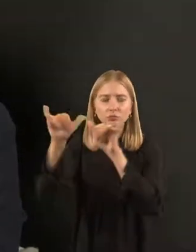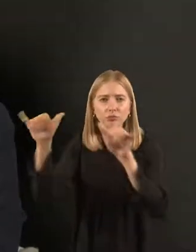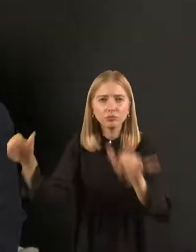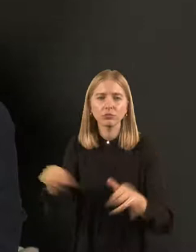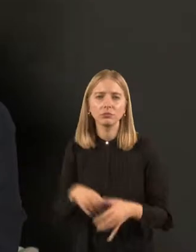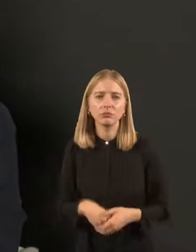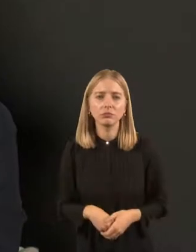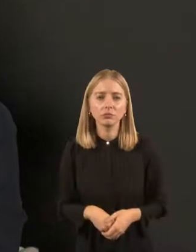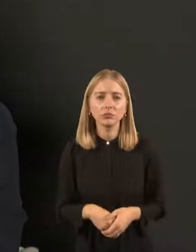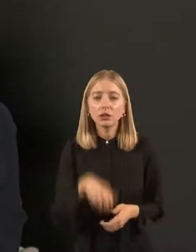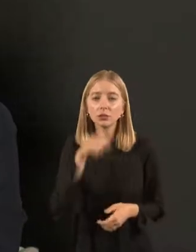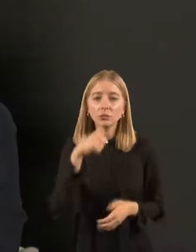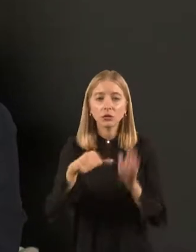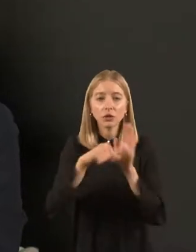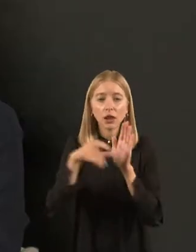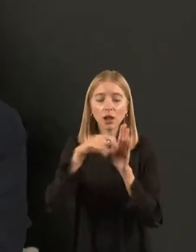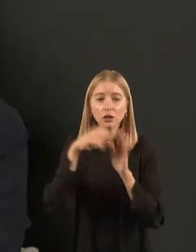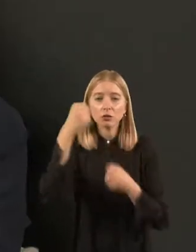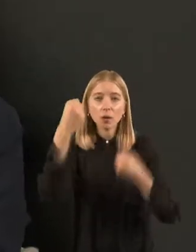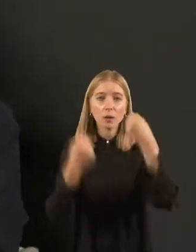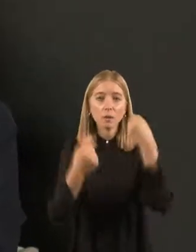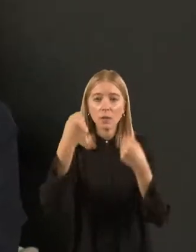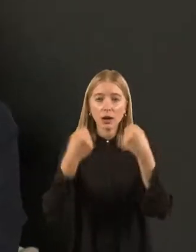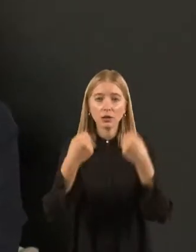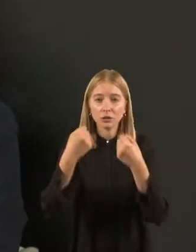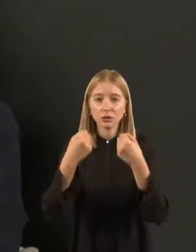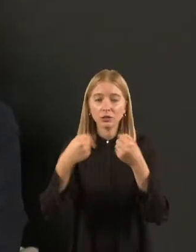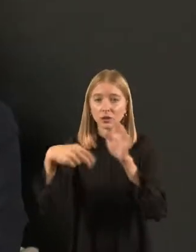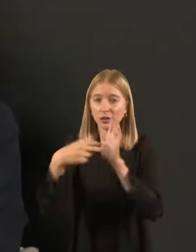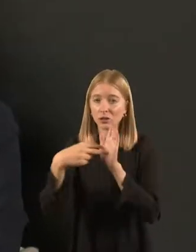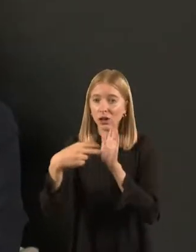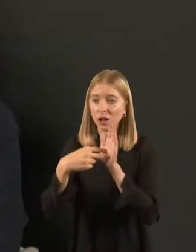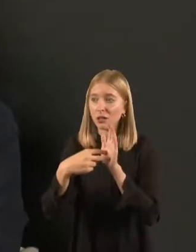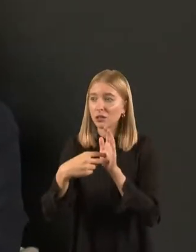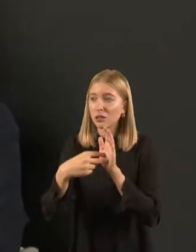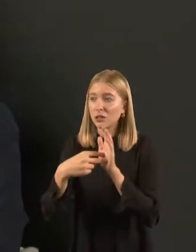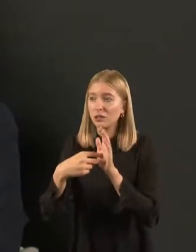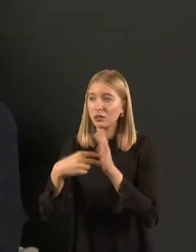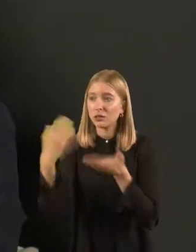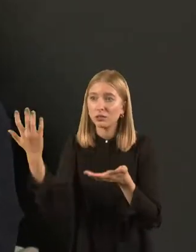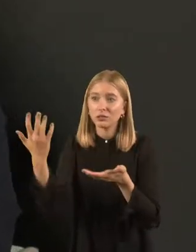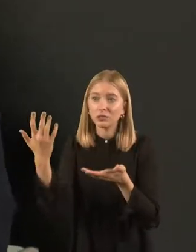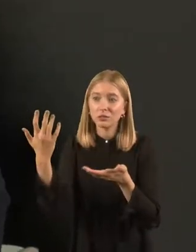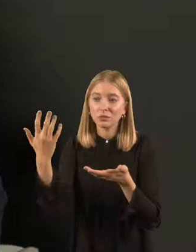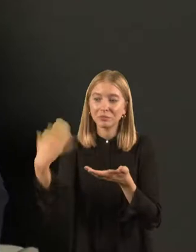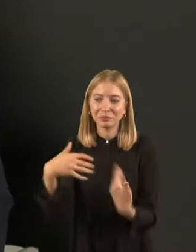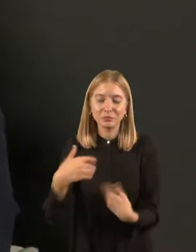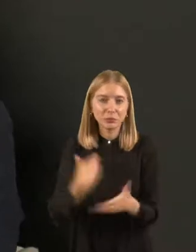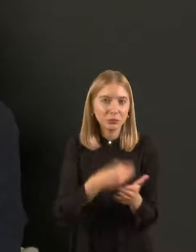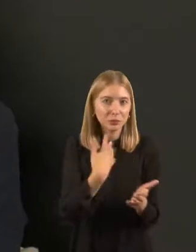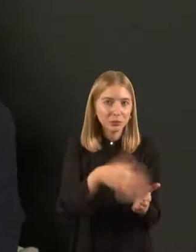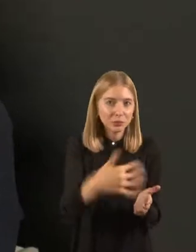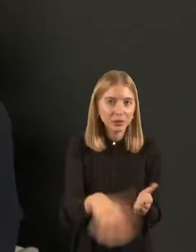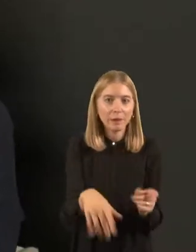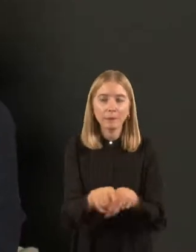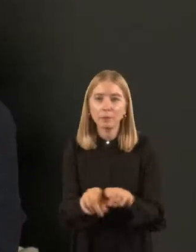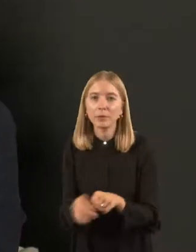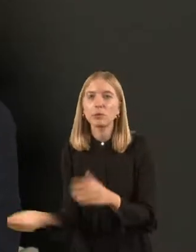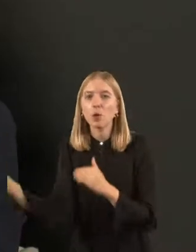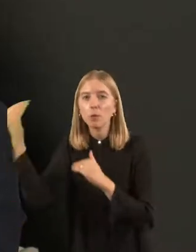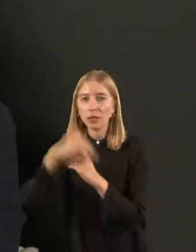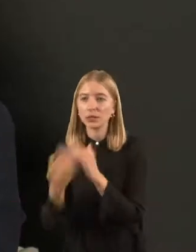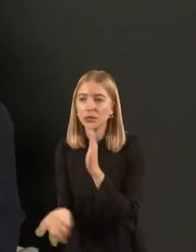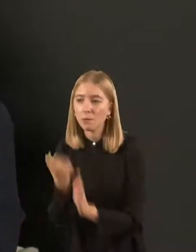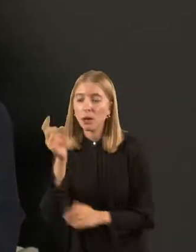to expand the network of charging stations for electric vehicles.